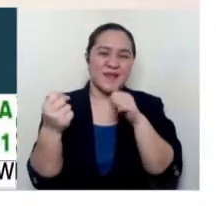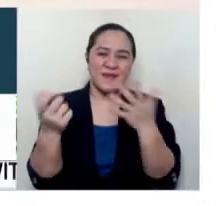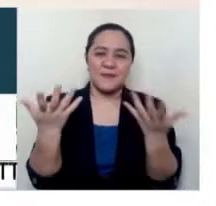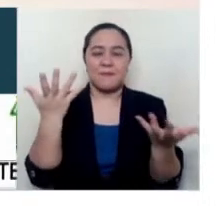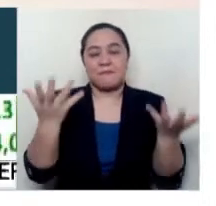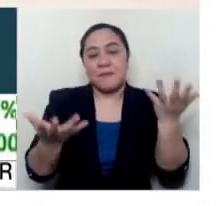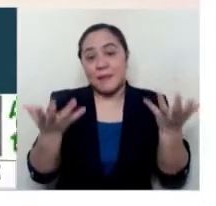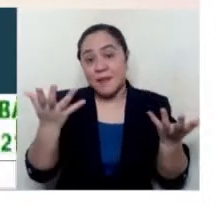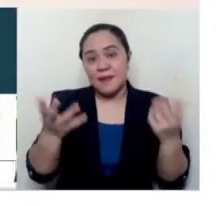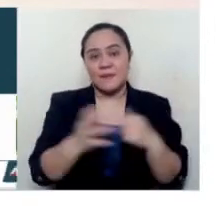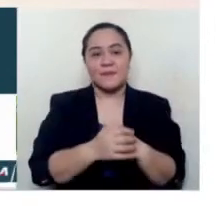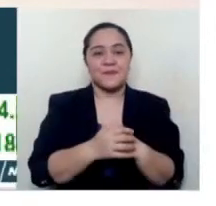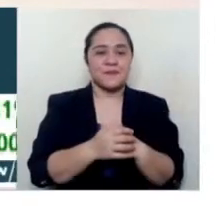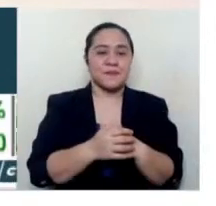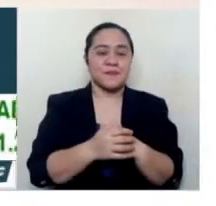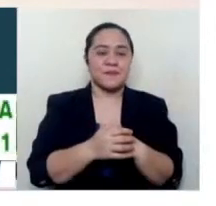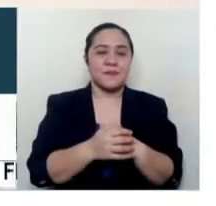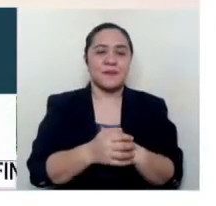will not be